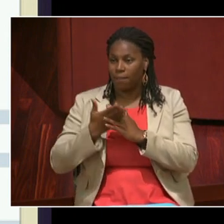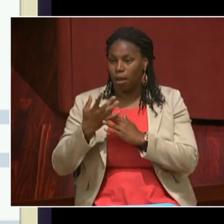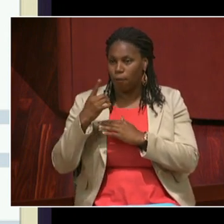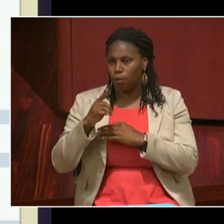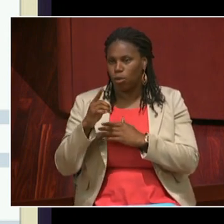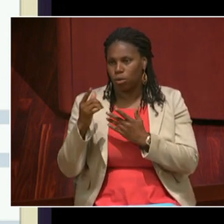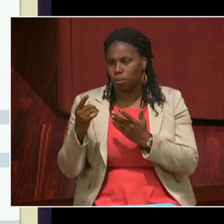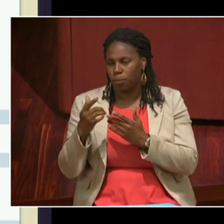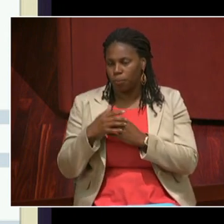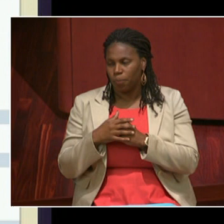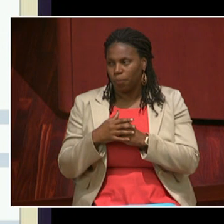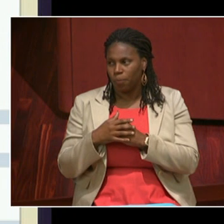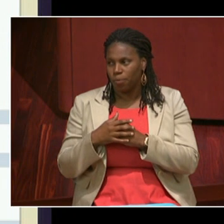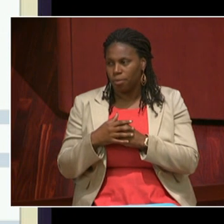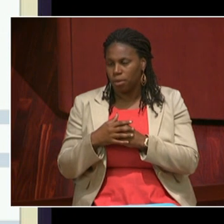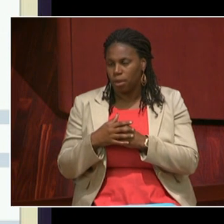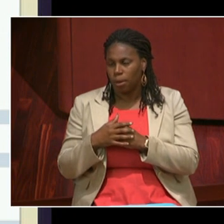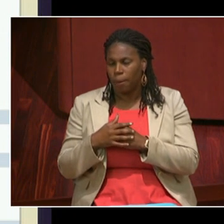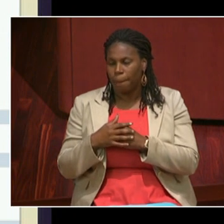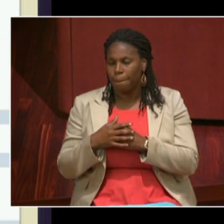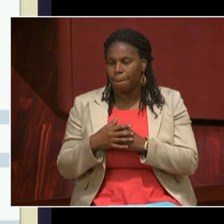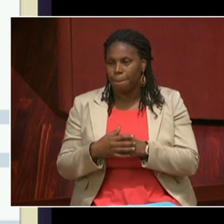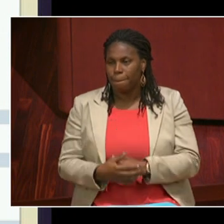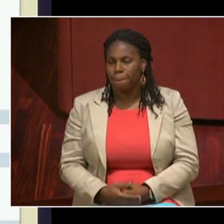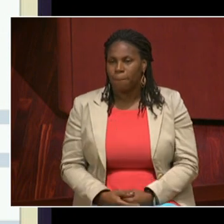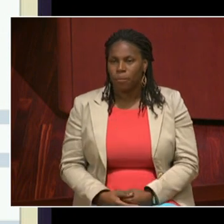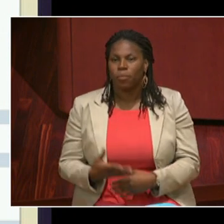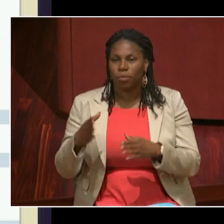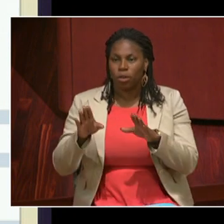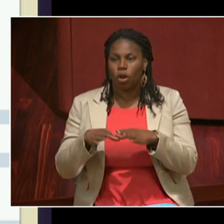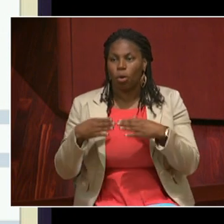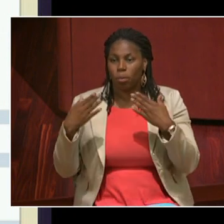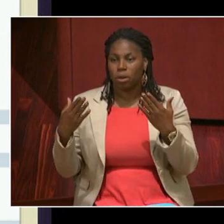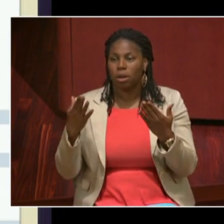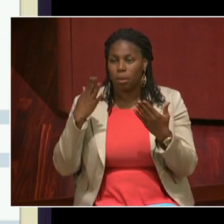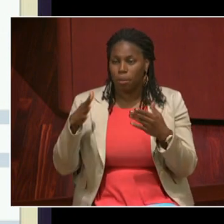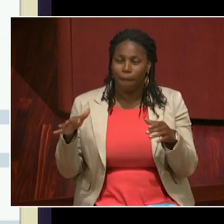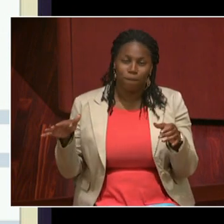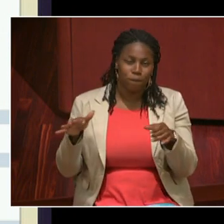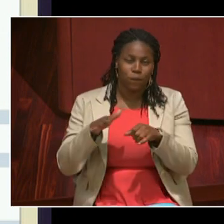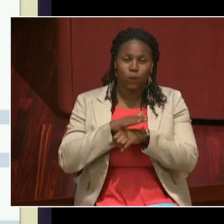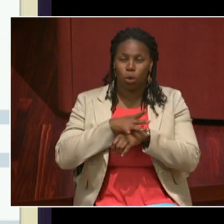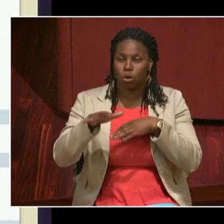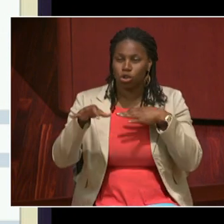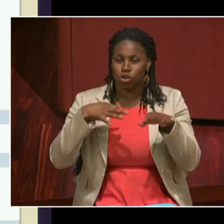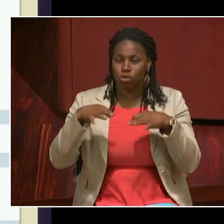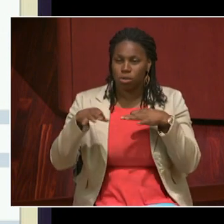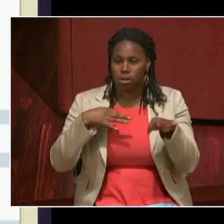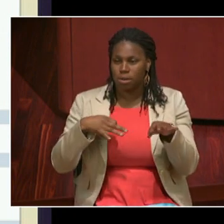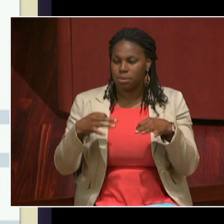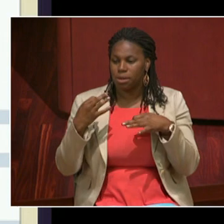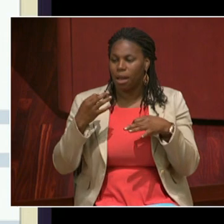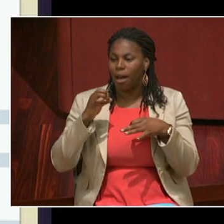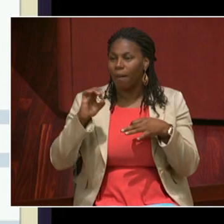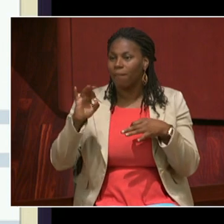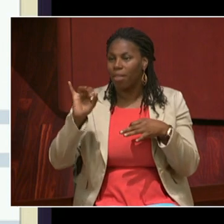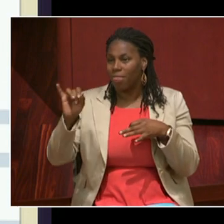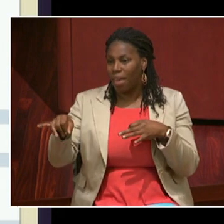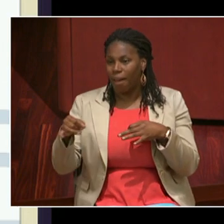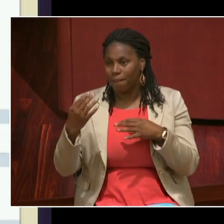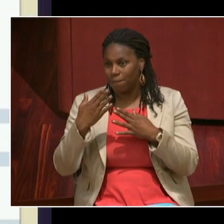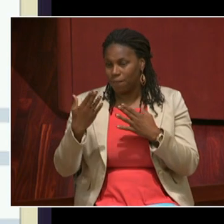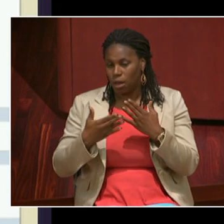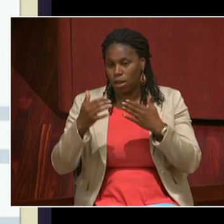Pilas in this particular instance, you would open up and you'd see the full description for that file. As you scroll down